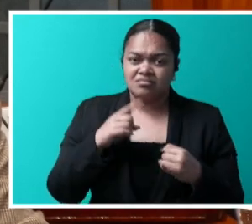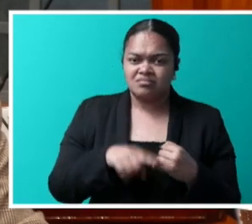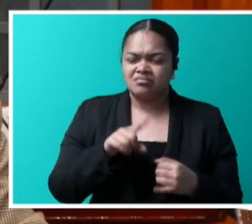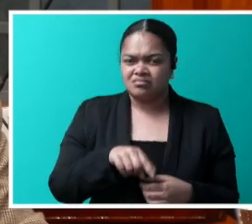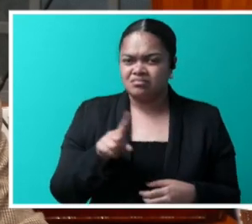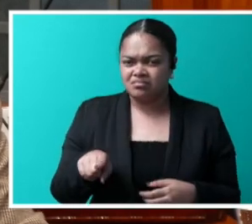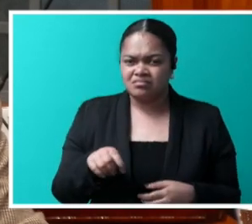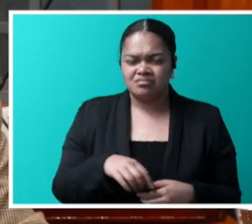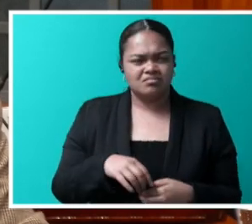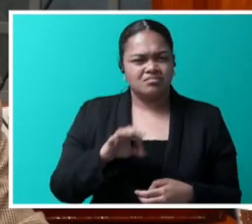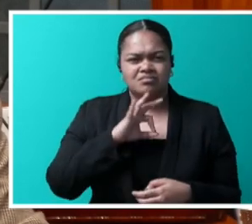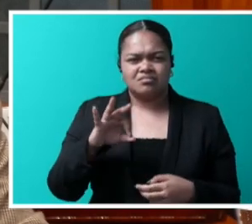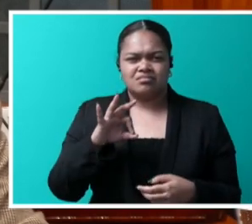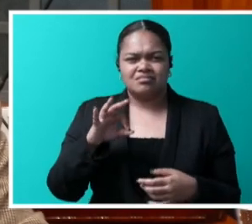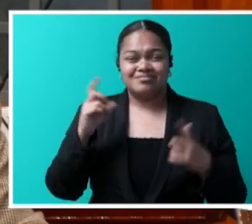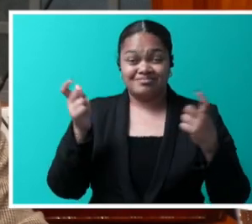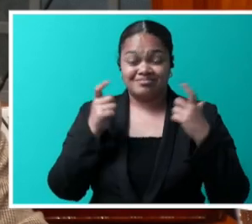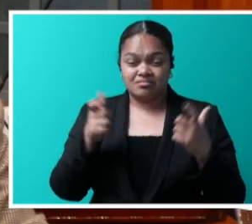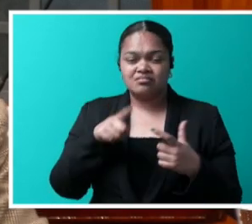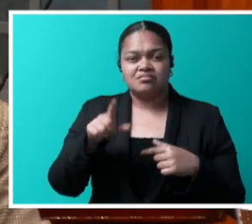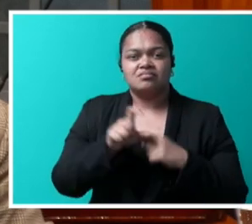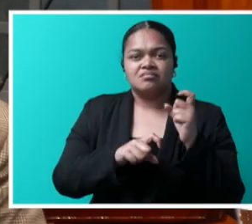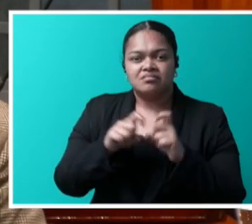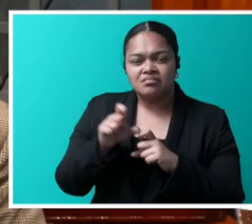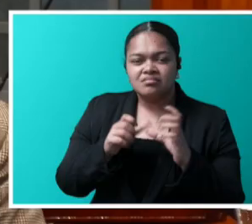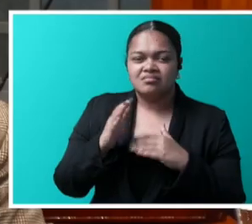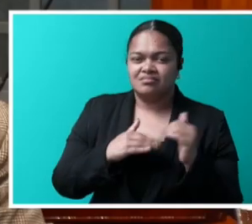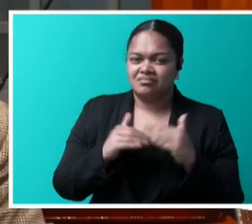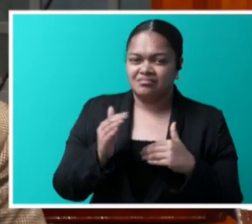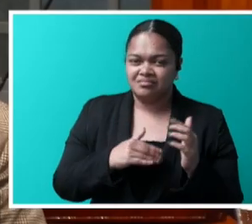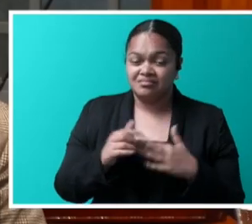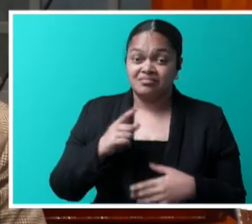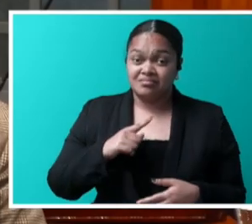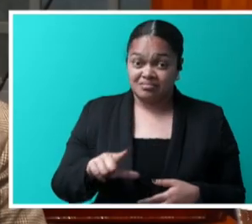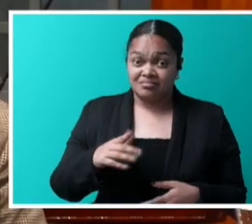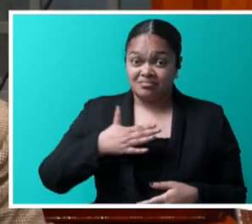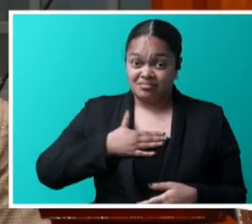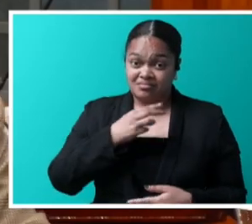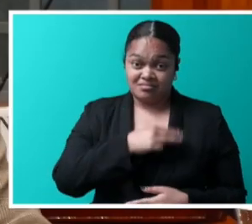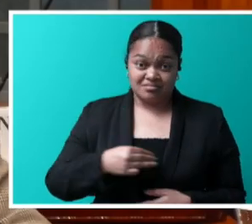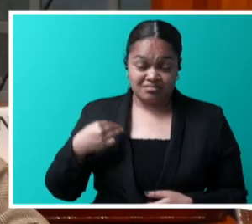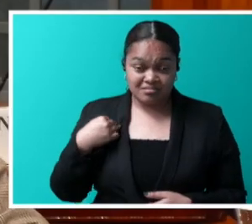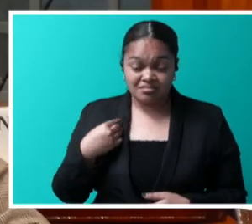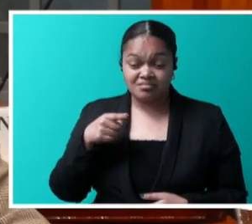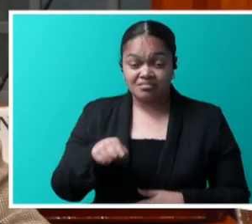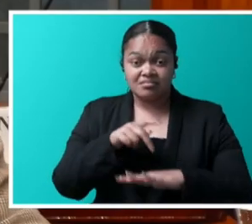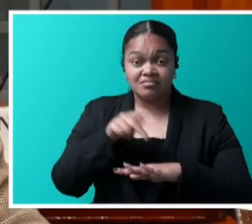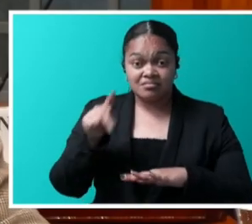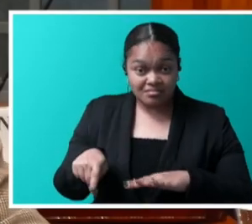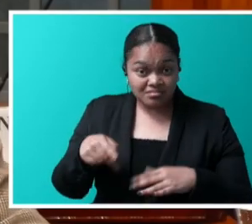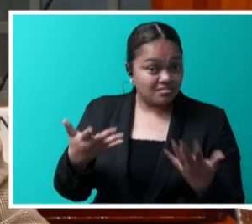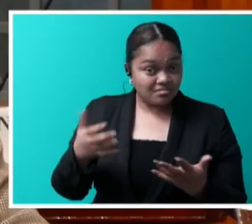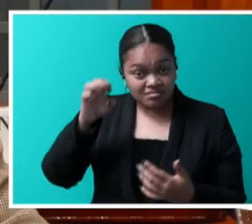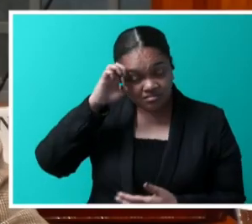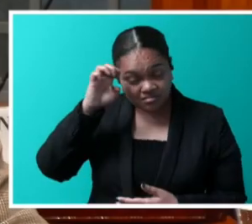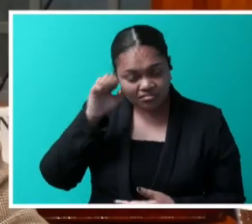only ceremonial, it was capacity building. Because my ministry, as this Parliament would expect,